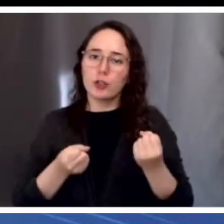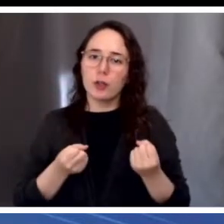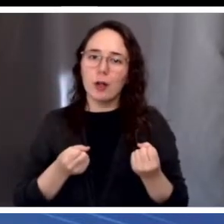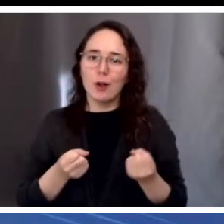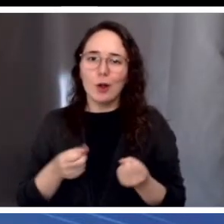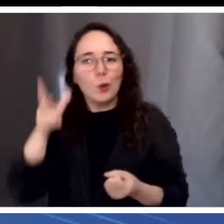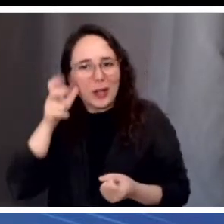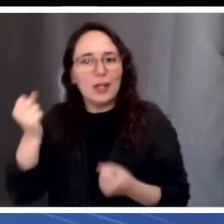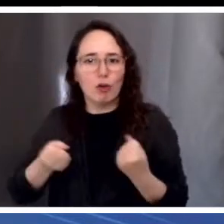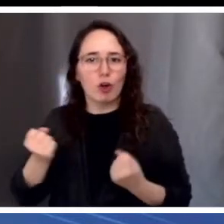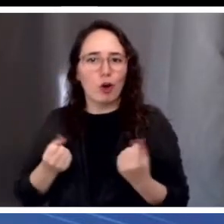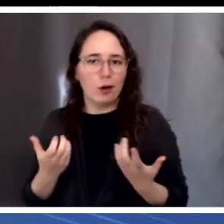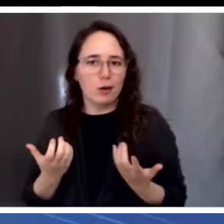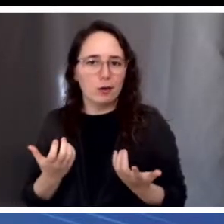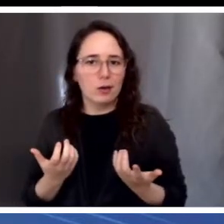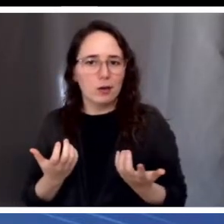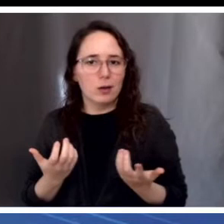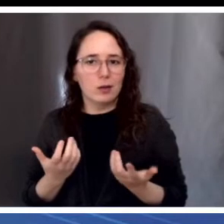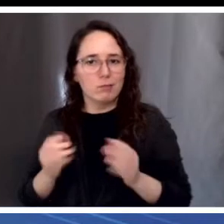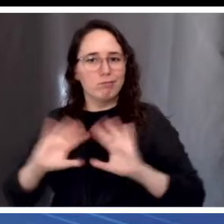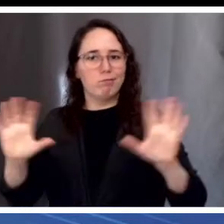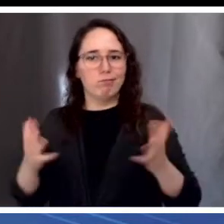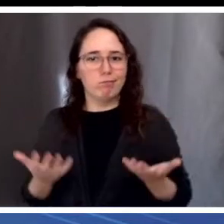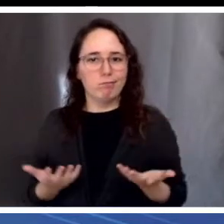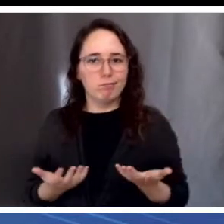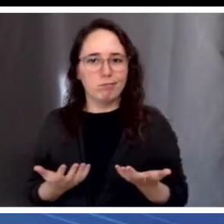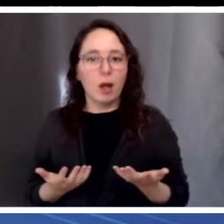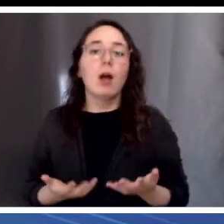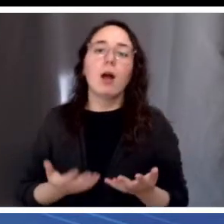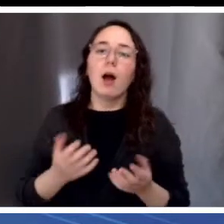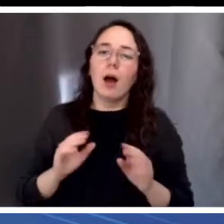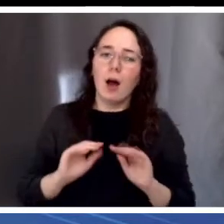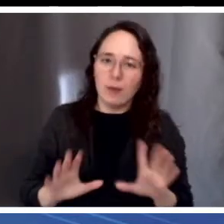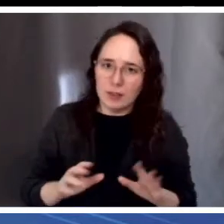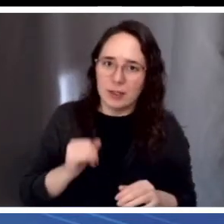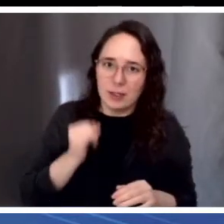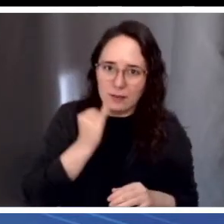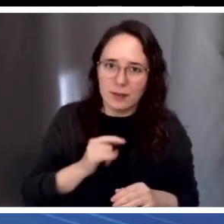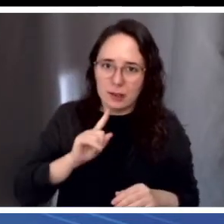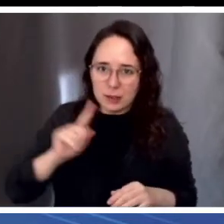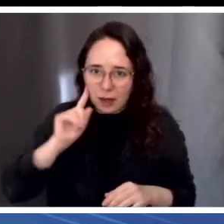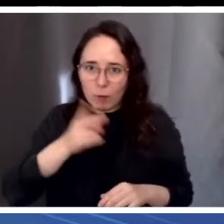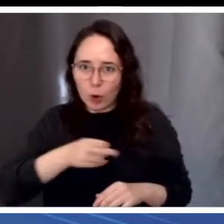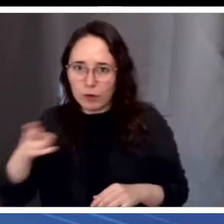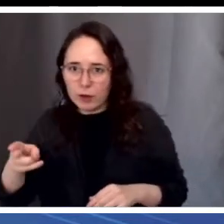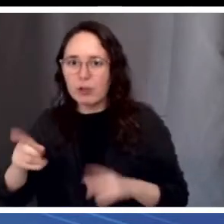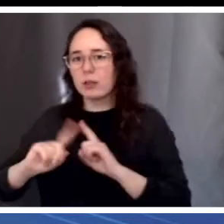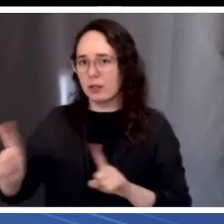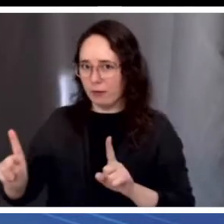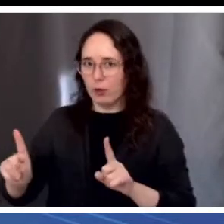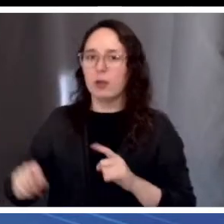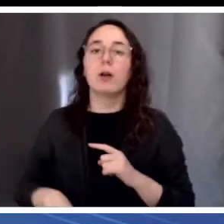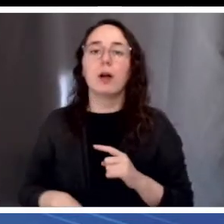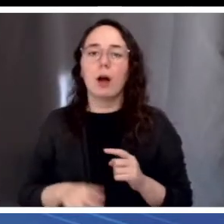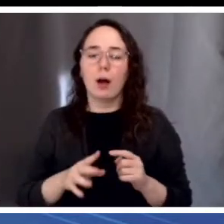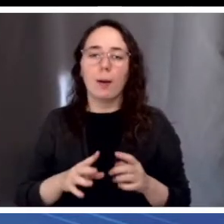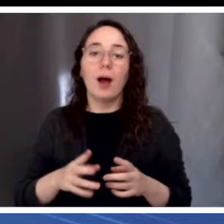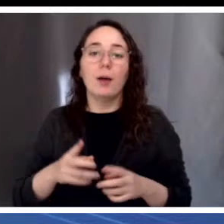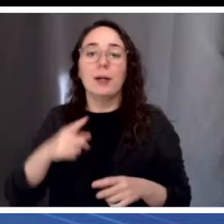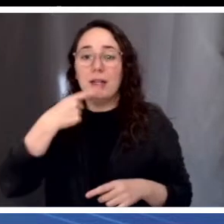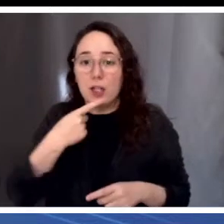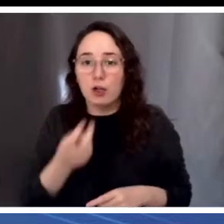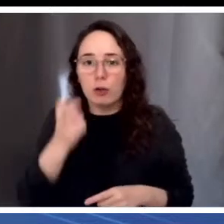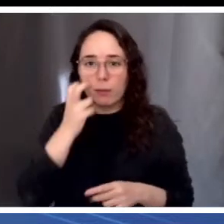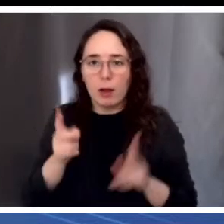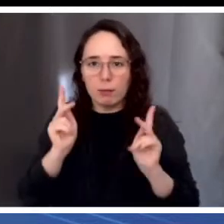going to hear that as anybody would, providing they don't have a hearing issue on top of a visual issue. But for example, if